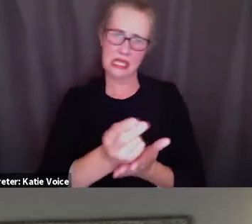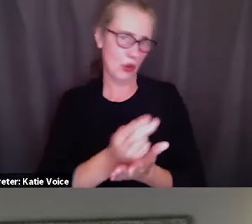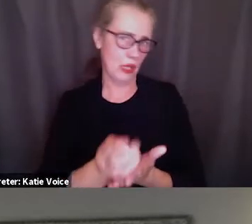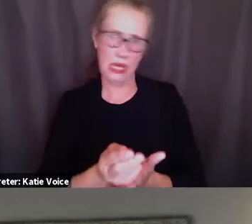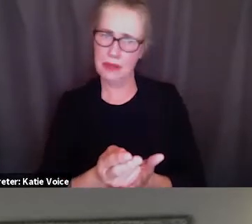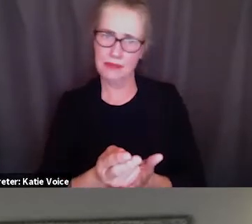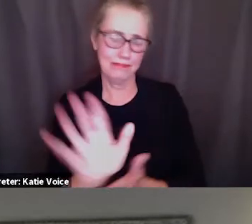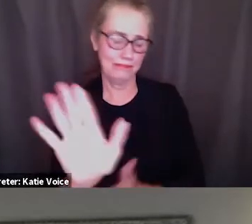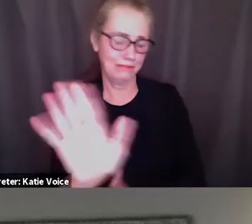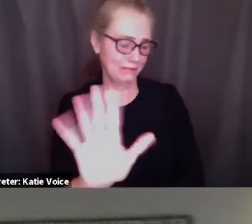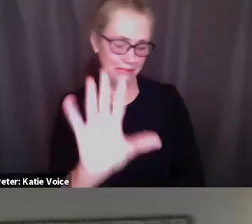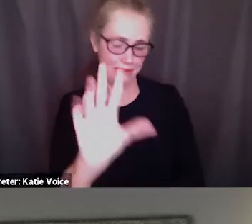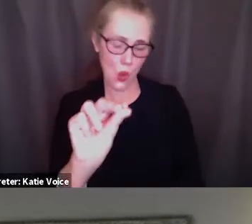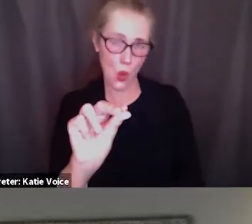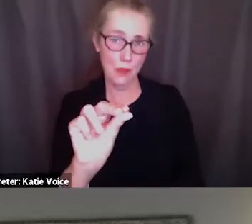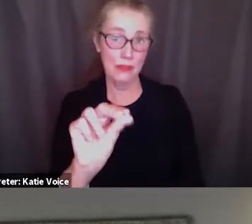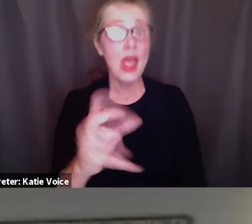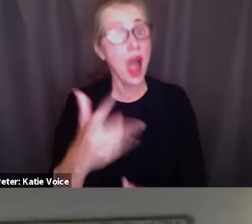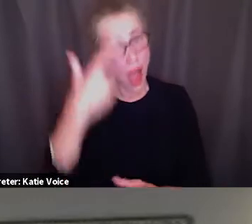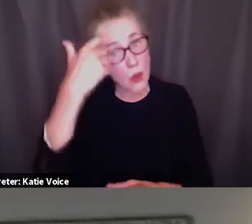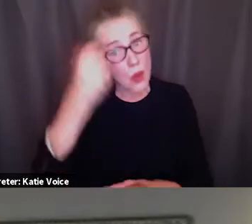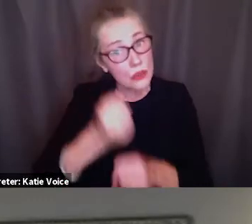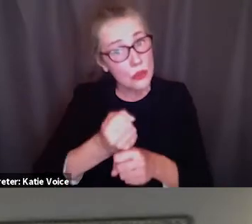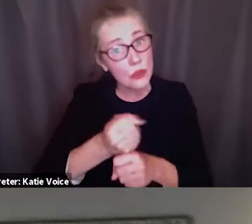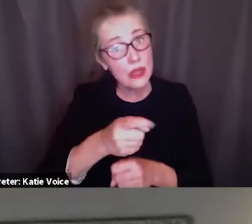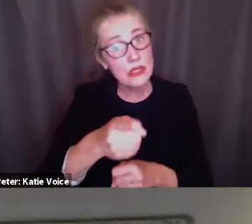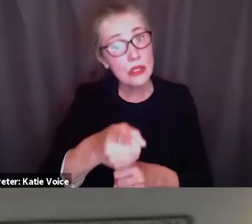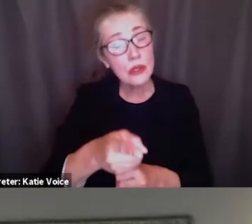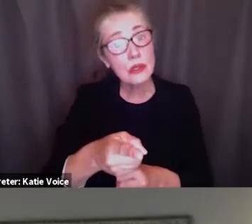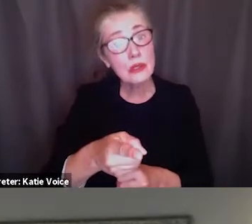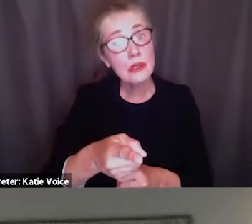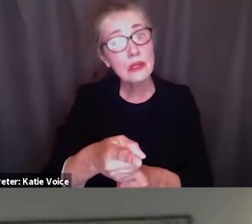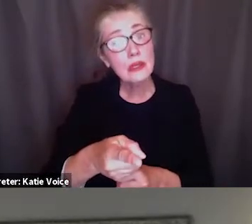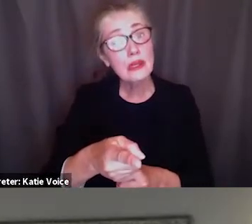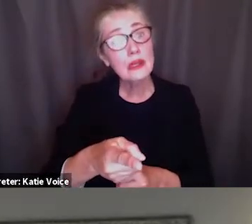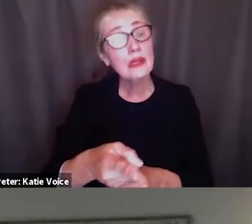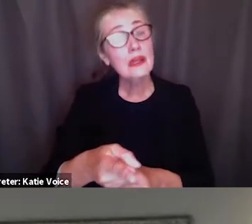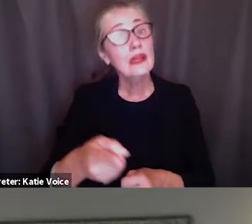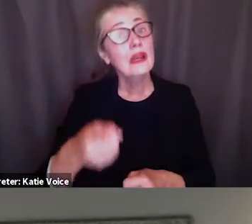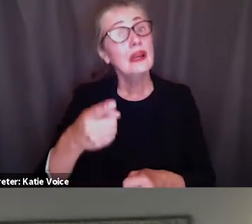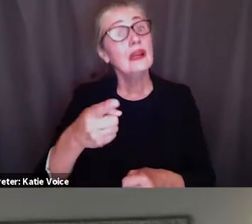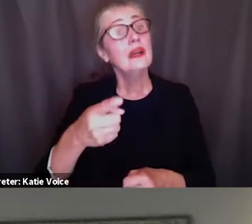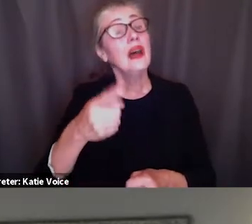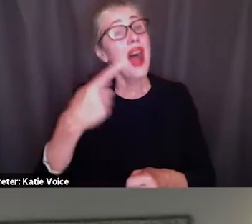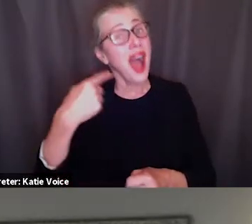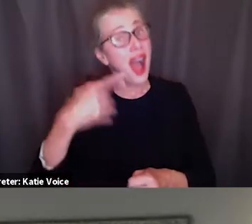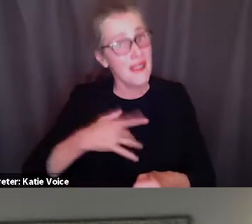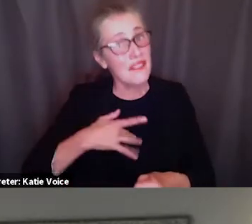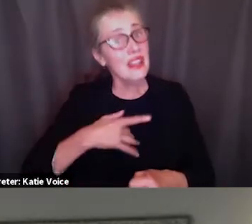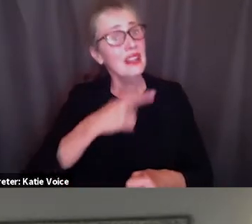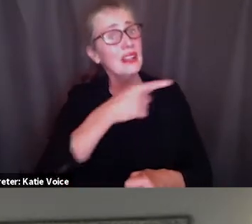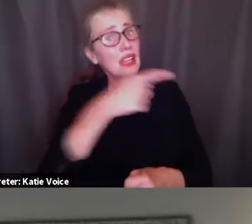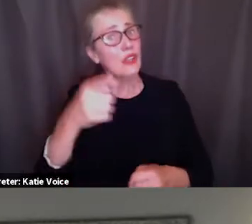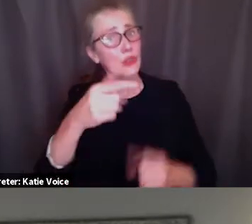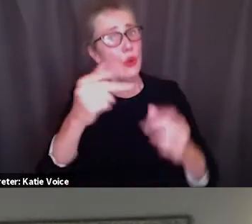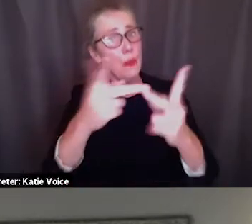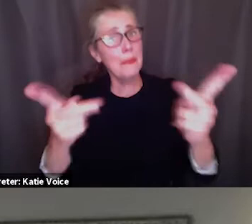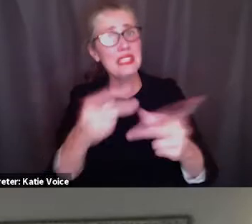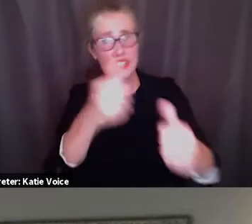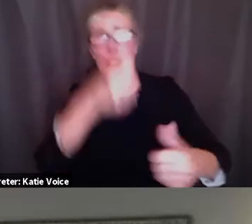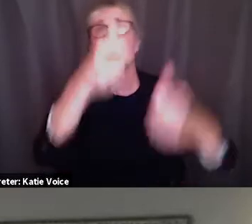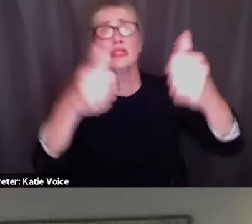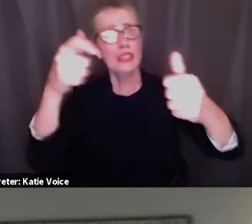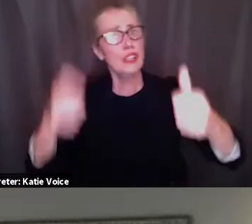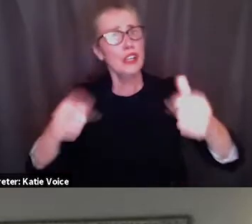And I want to trust you. I believe I should give respect to people because of their position. I